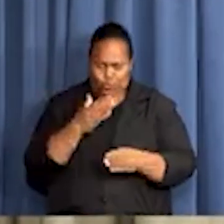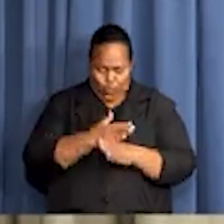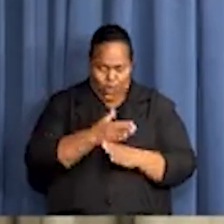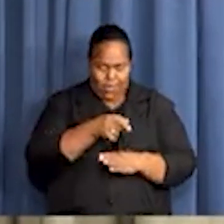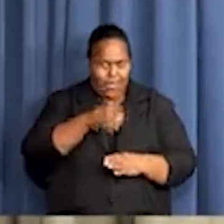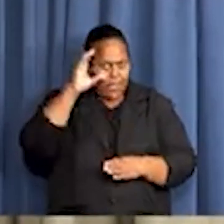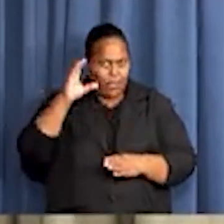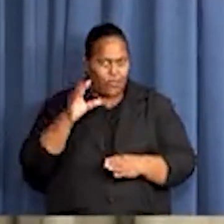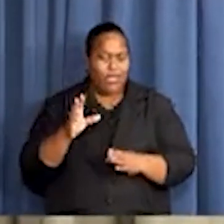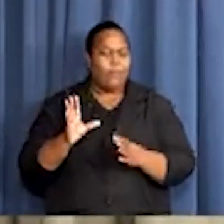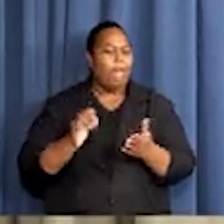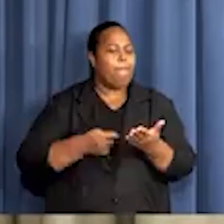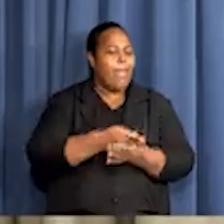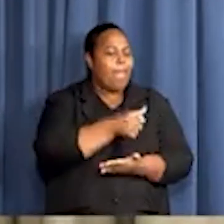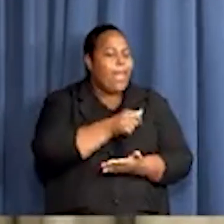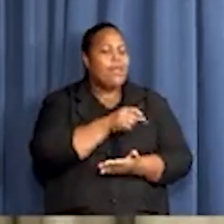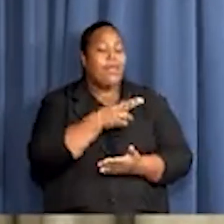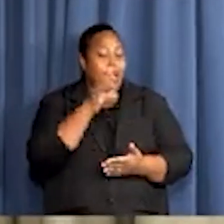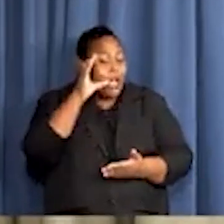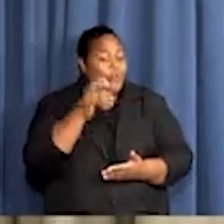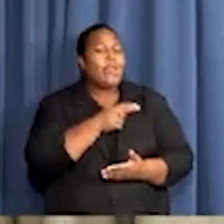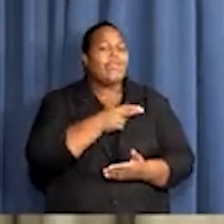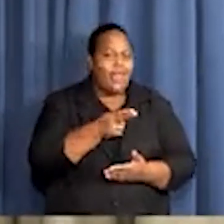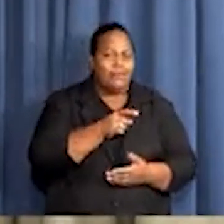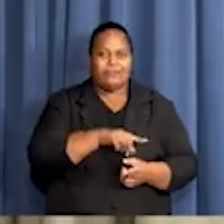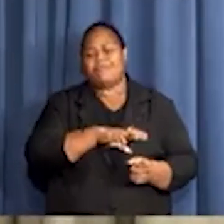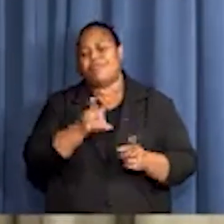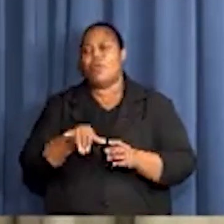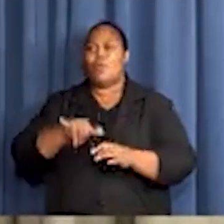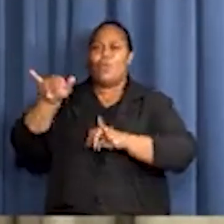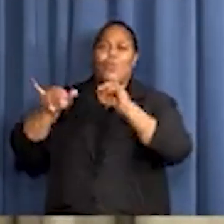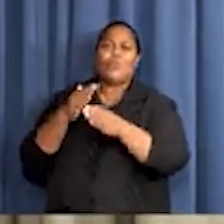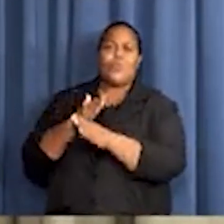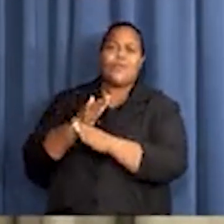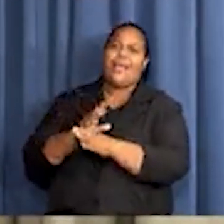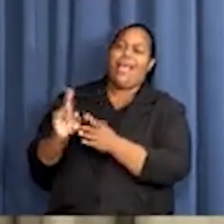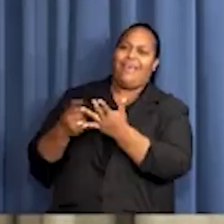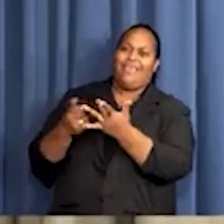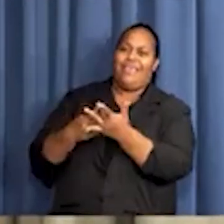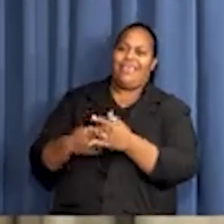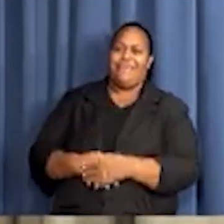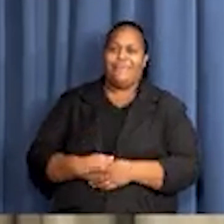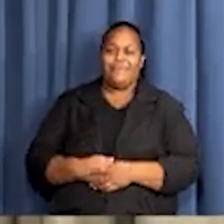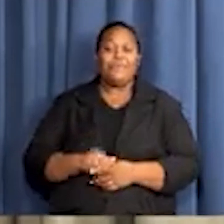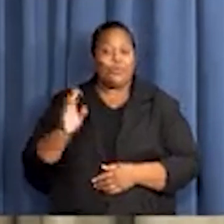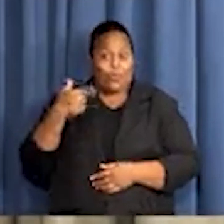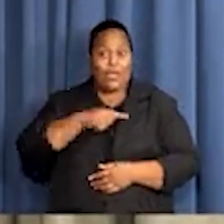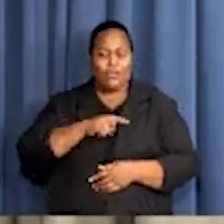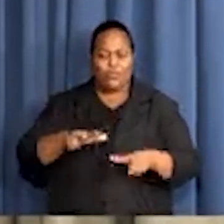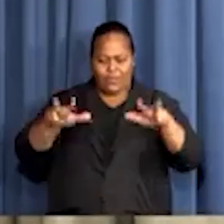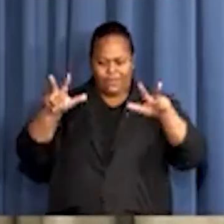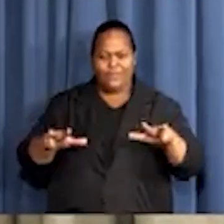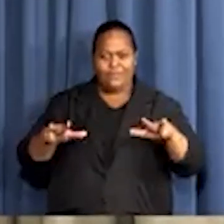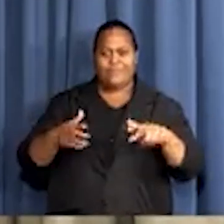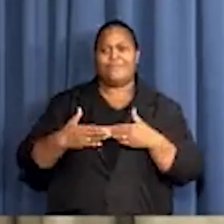through bonding provisions. The study loan agreement will be covered into bonding agreements in